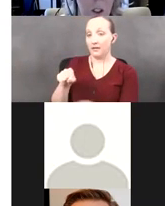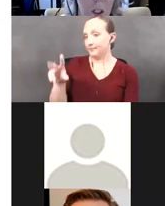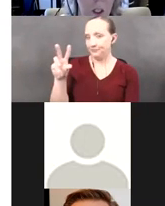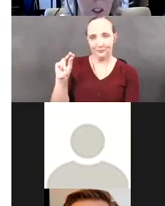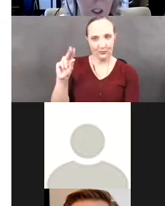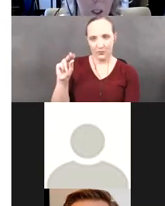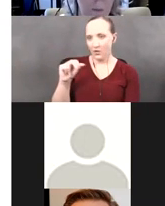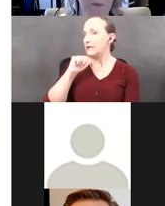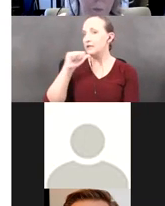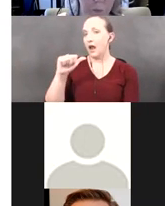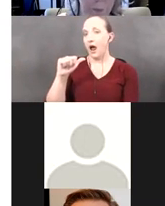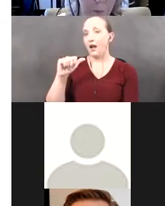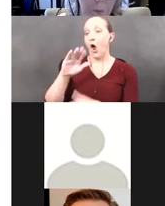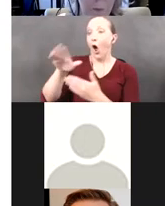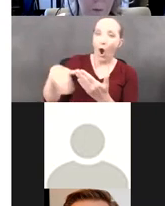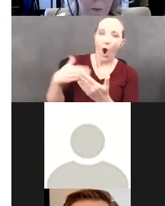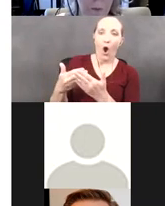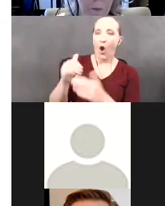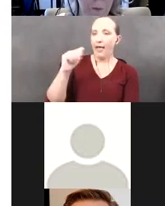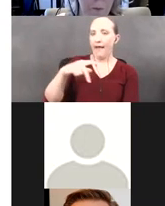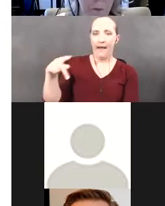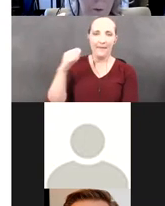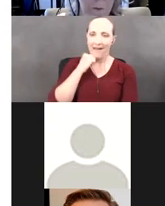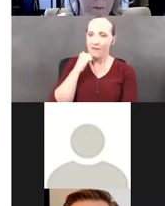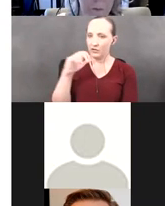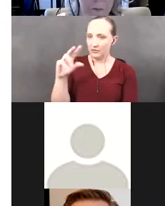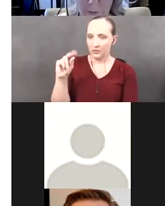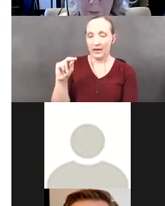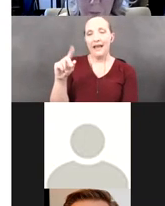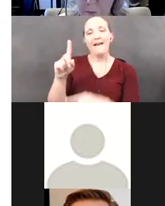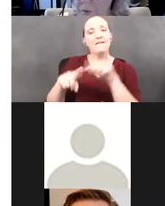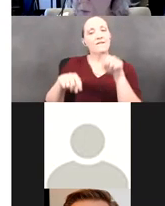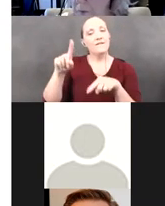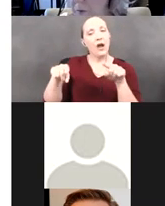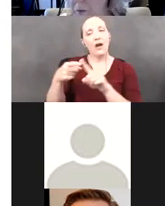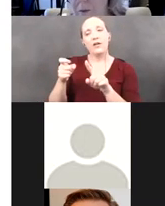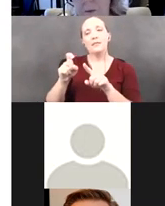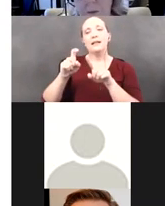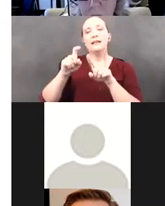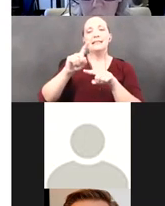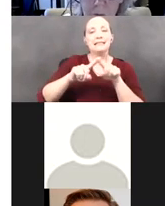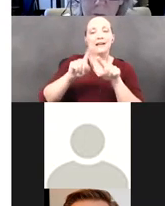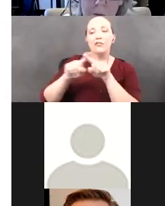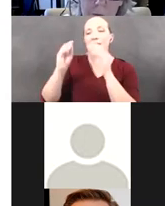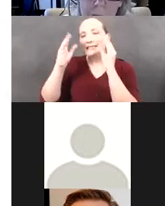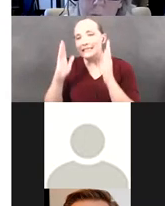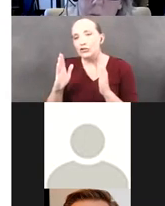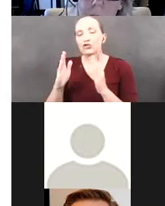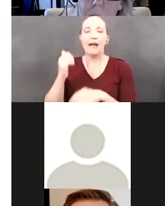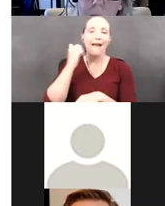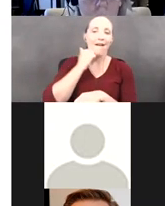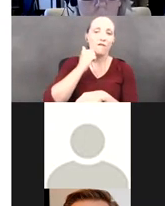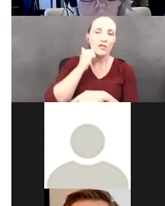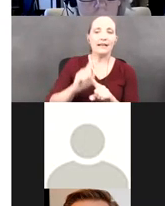all No of the tienen different que apps. trabajar It's en going las to diferentes vary from aplicaciones. teacher to Eso va a teacher variar and day dependiendo to del day based on maestro the y al assignments día a día provided. dependiendo de